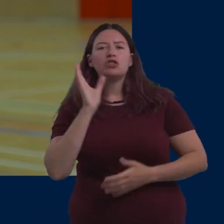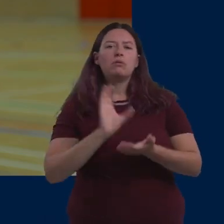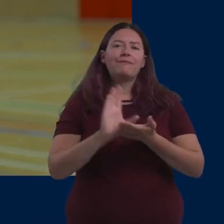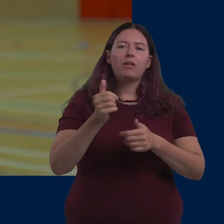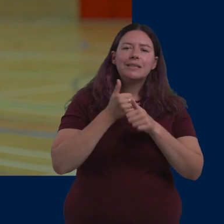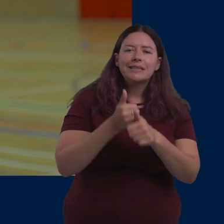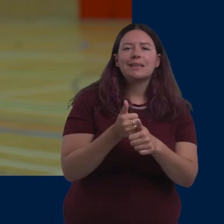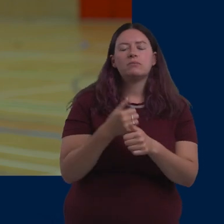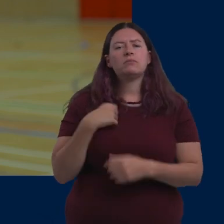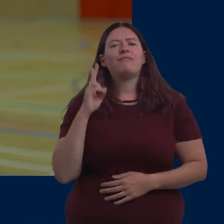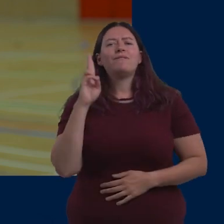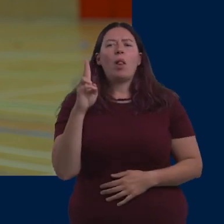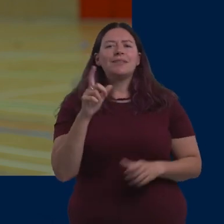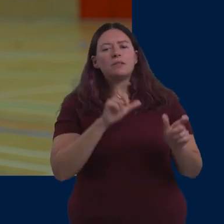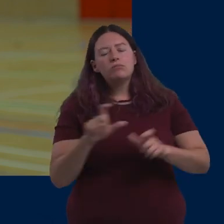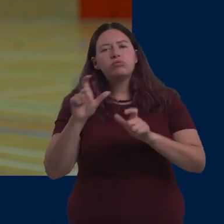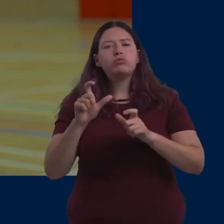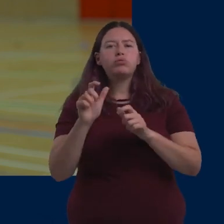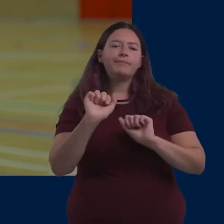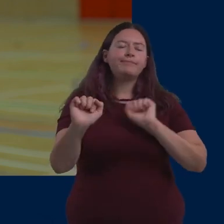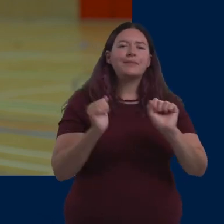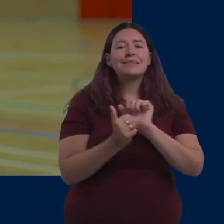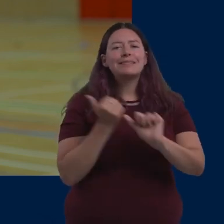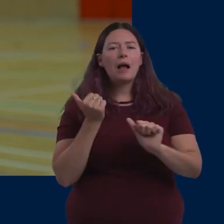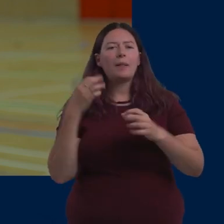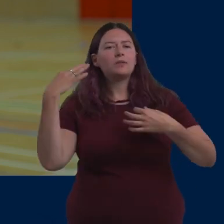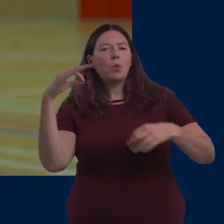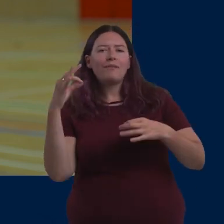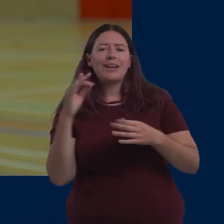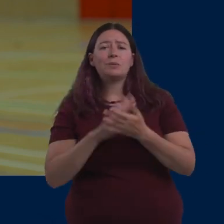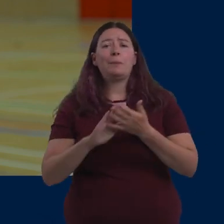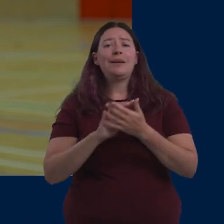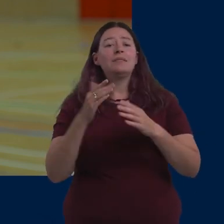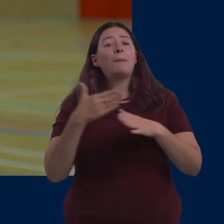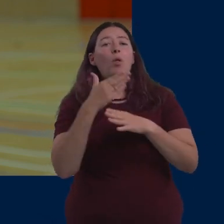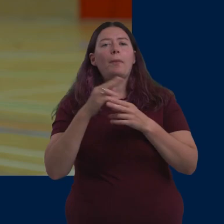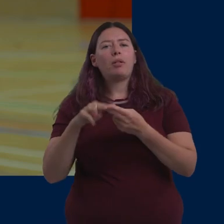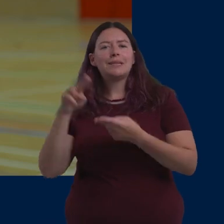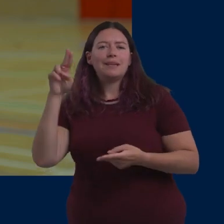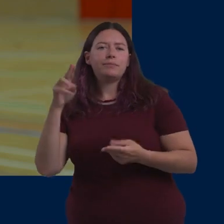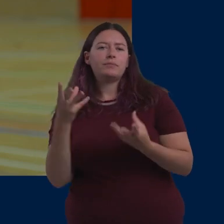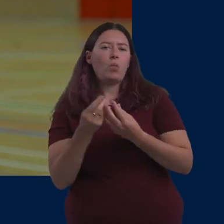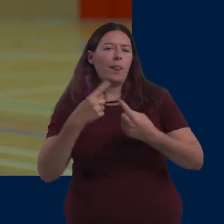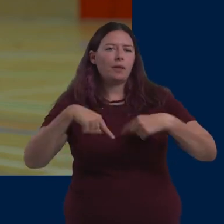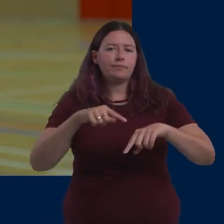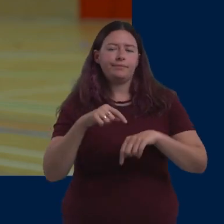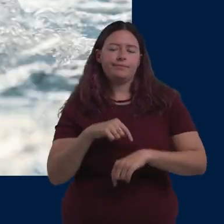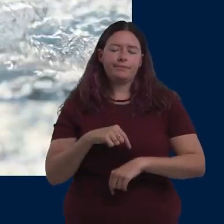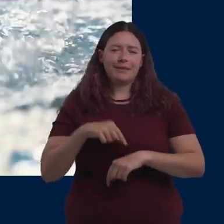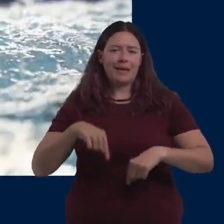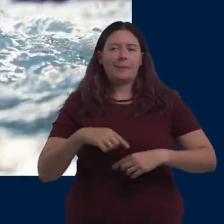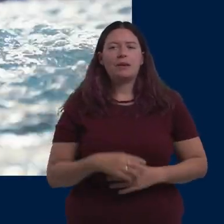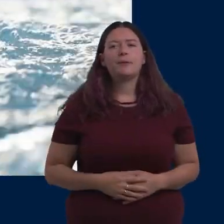support, our volunteers are always building on their skill set and qualifications, increasing their employability during their time with